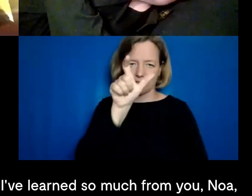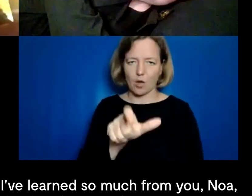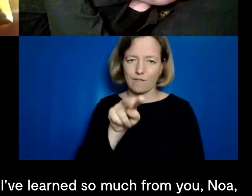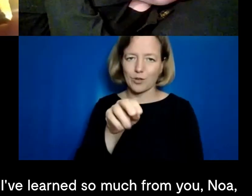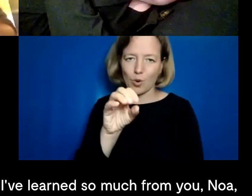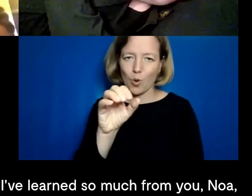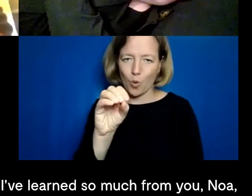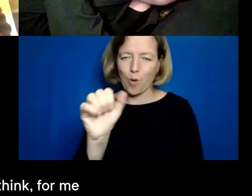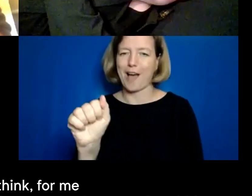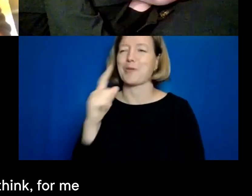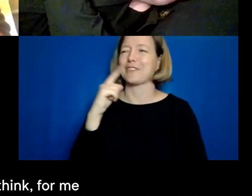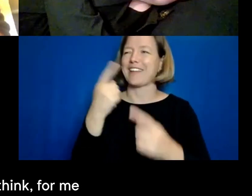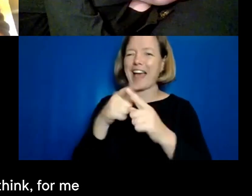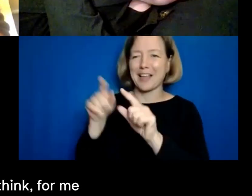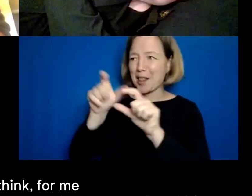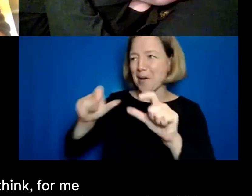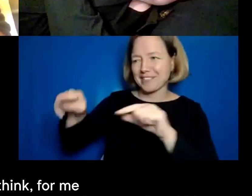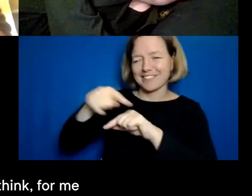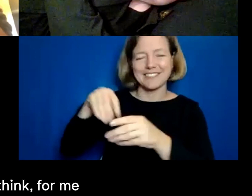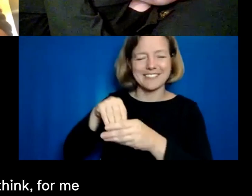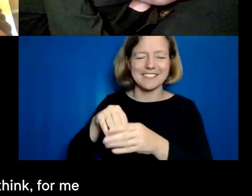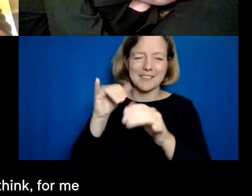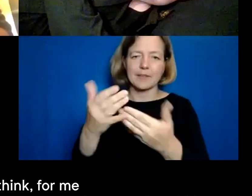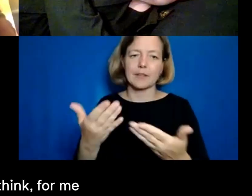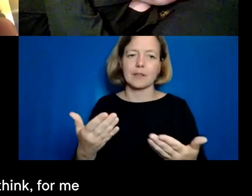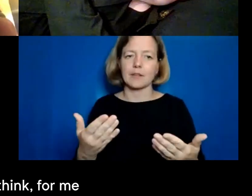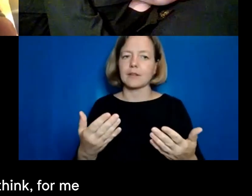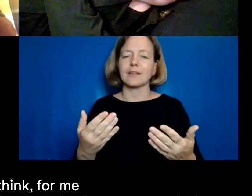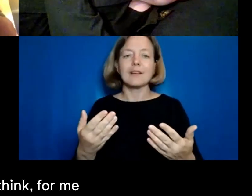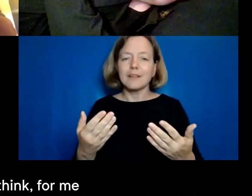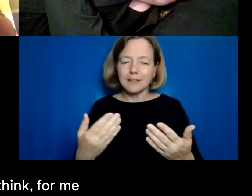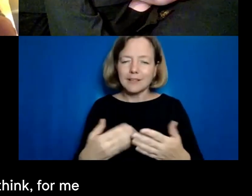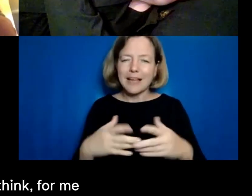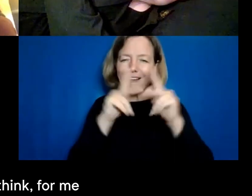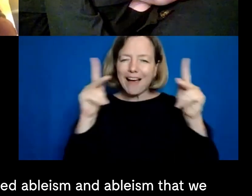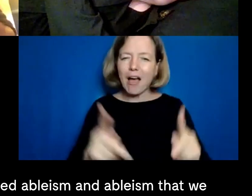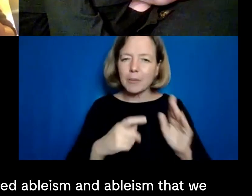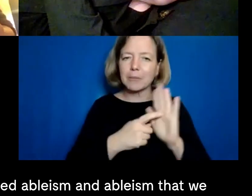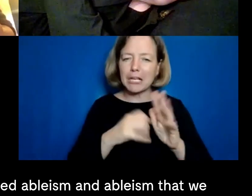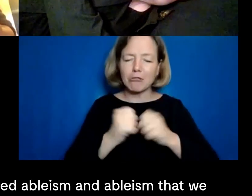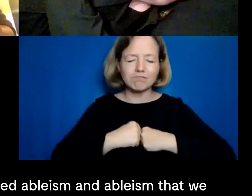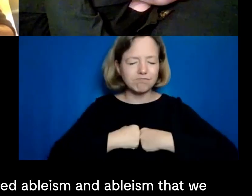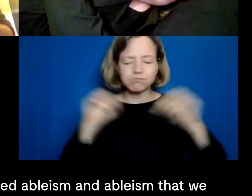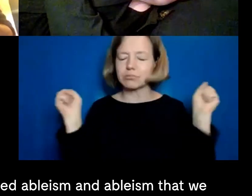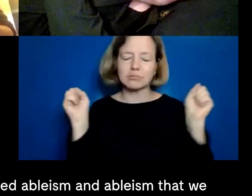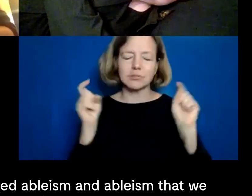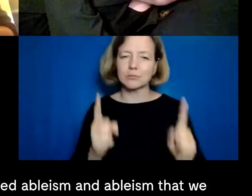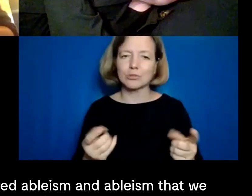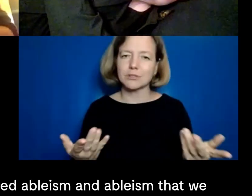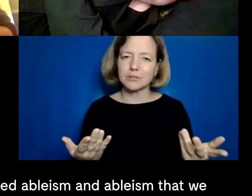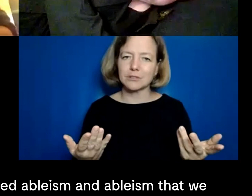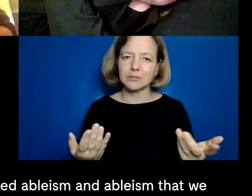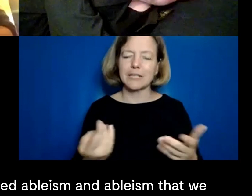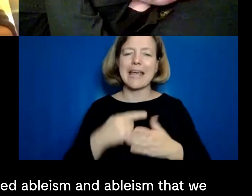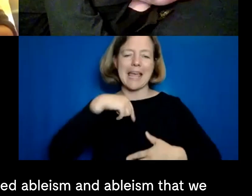other people, that I think for me this is about cripping the frameworks that we exist within, both in terms of internalized